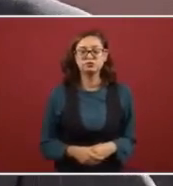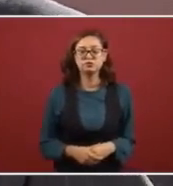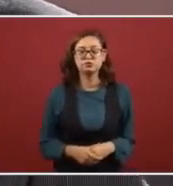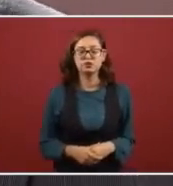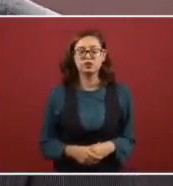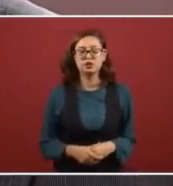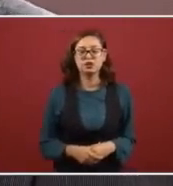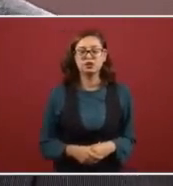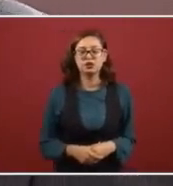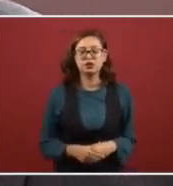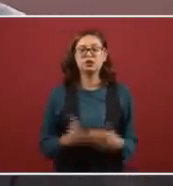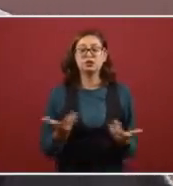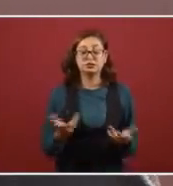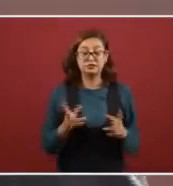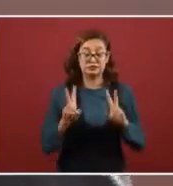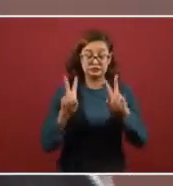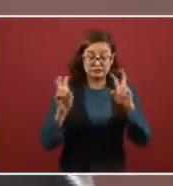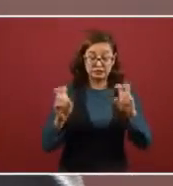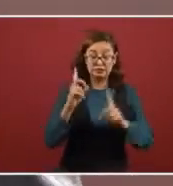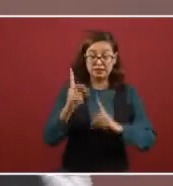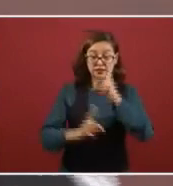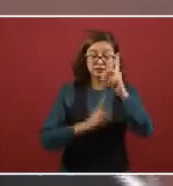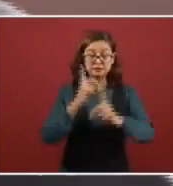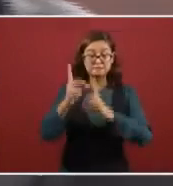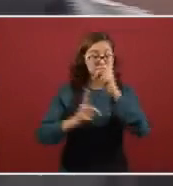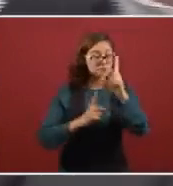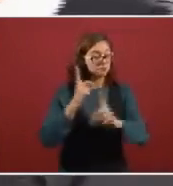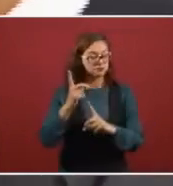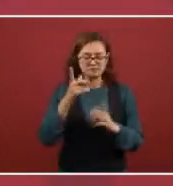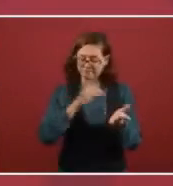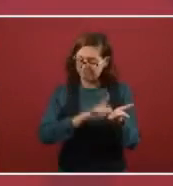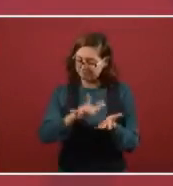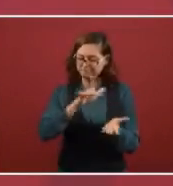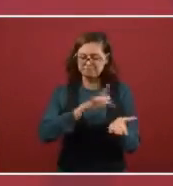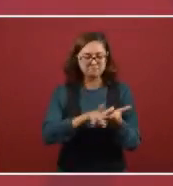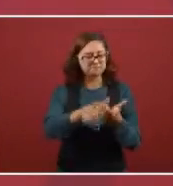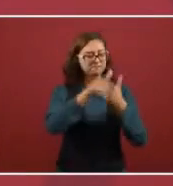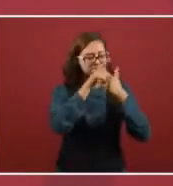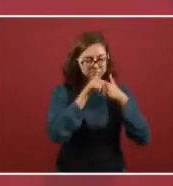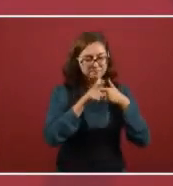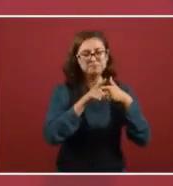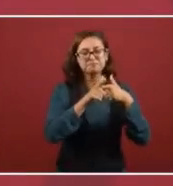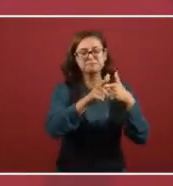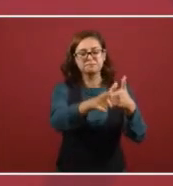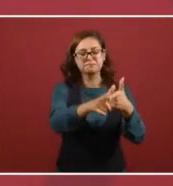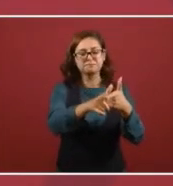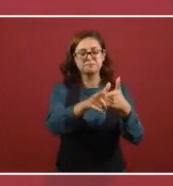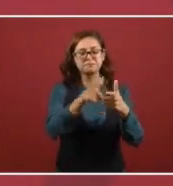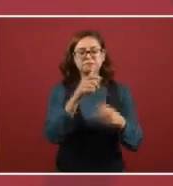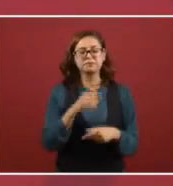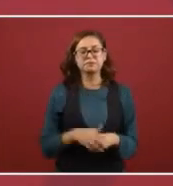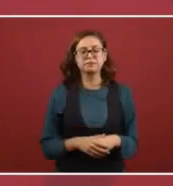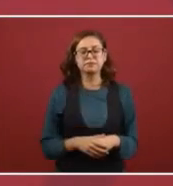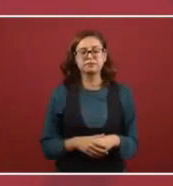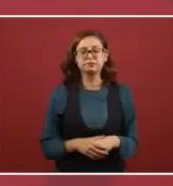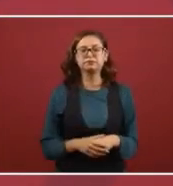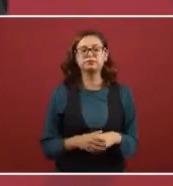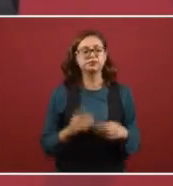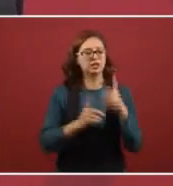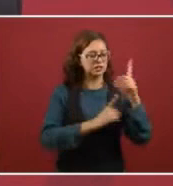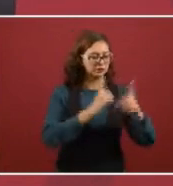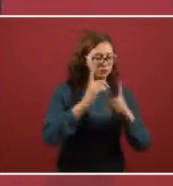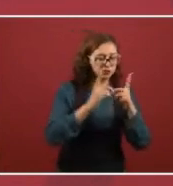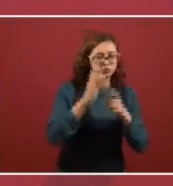esto es lo del deporte. So No this se va a thing dejar about de sports, apoyar, we will not stop supporting al deporte, ni a la sports, cultura,